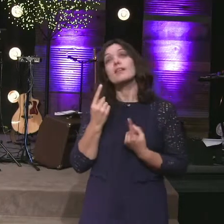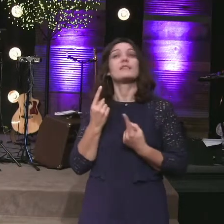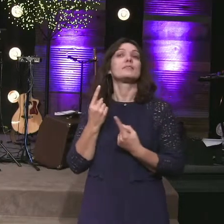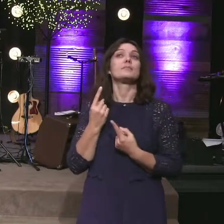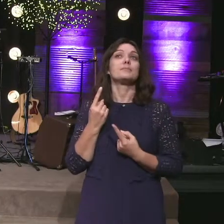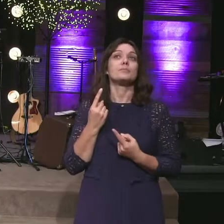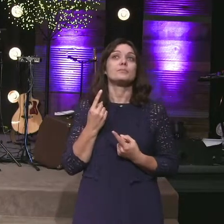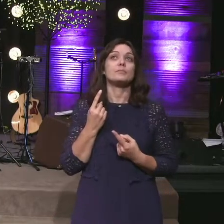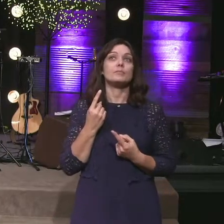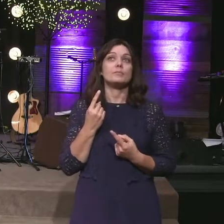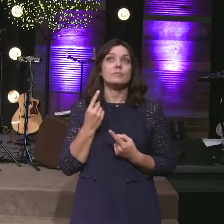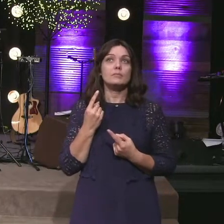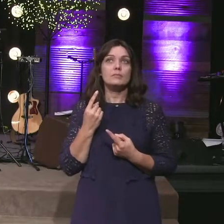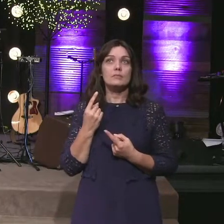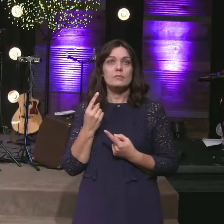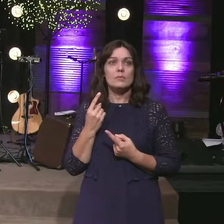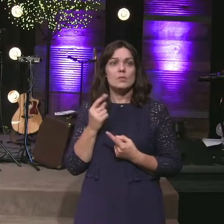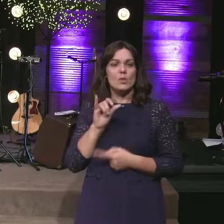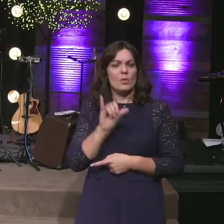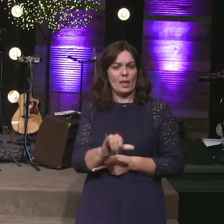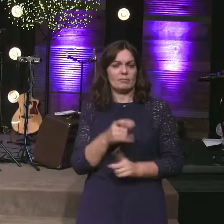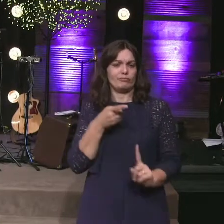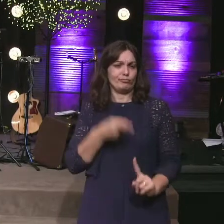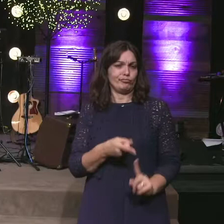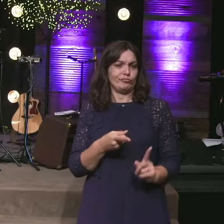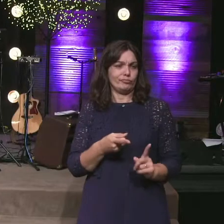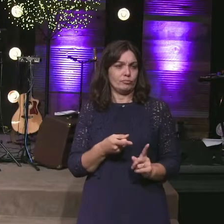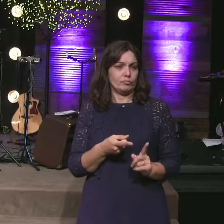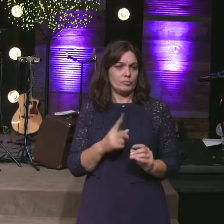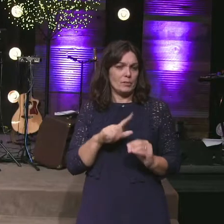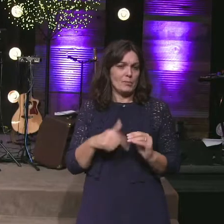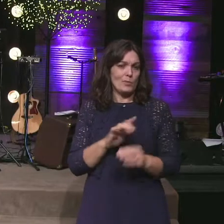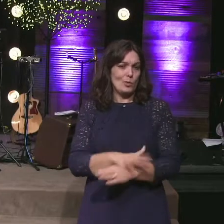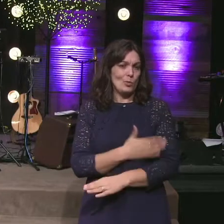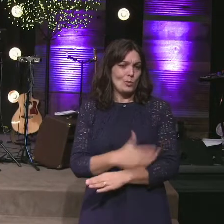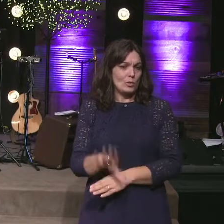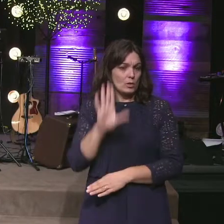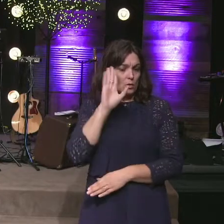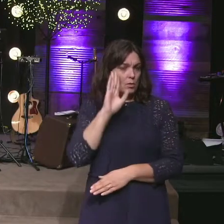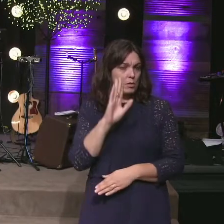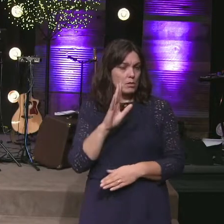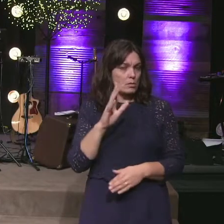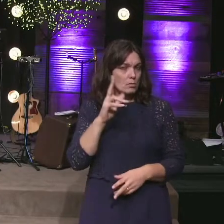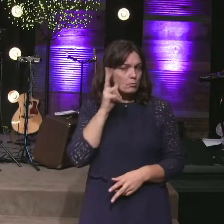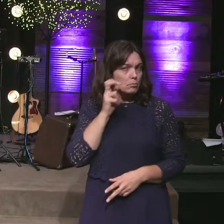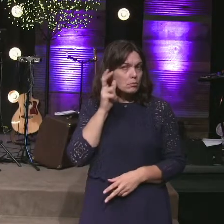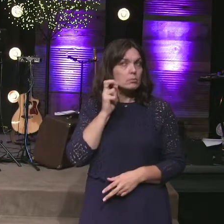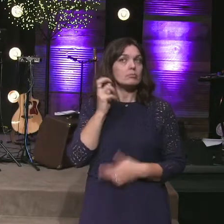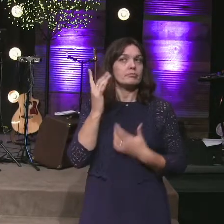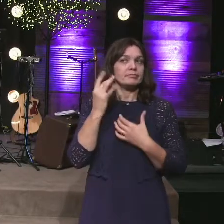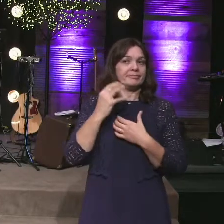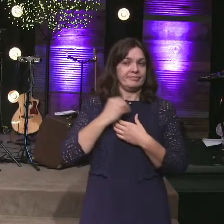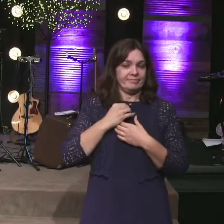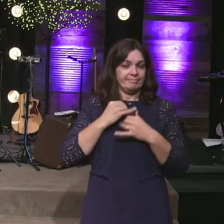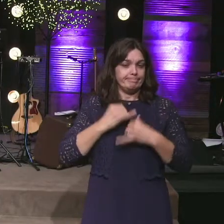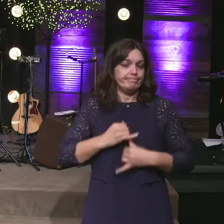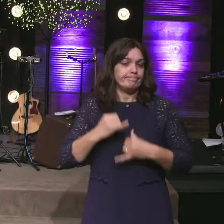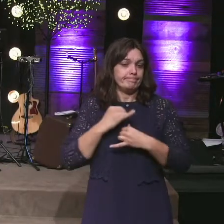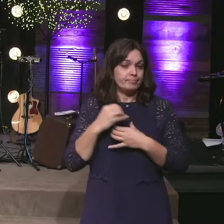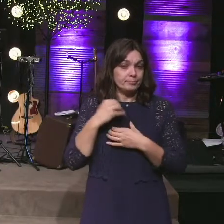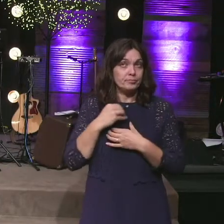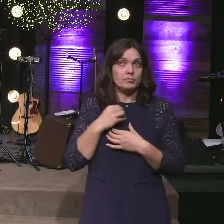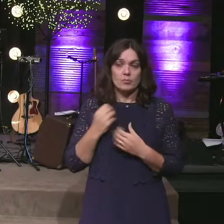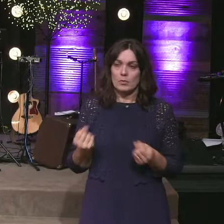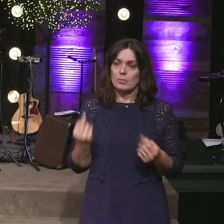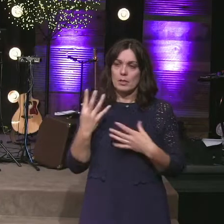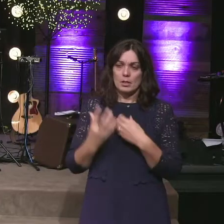But that's the thing about music. It gets in you, and it stays there. Now, I was, a number of years ago,